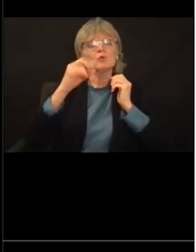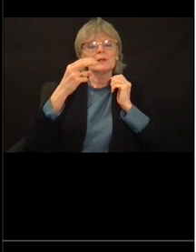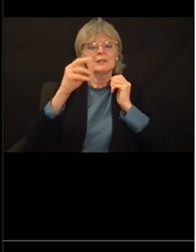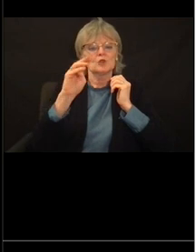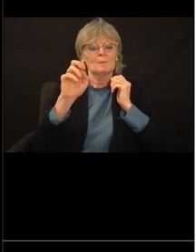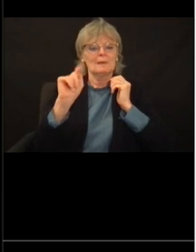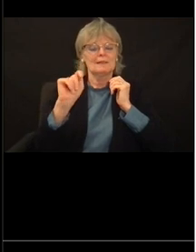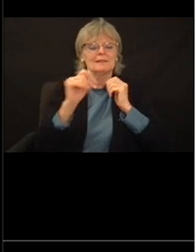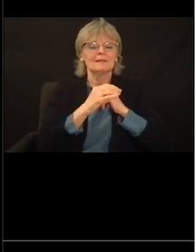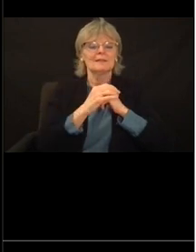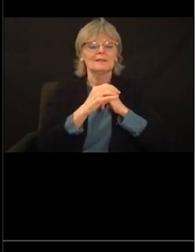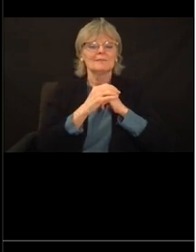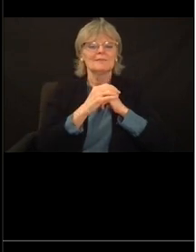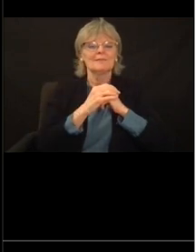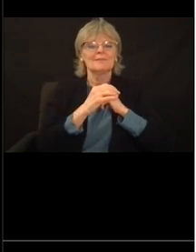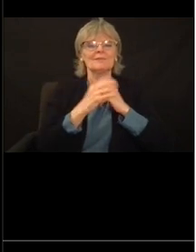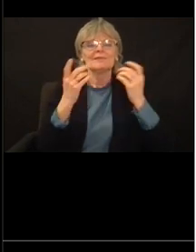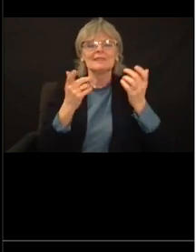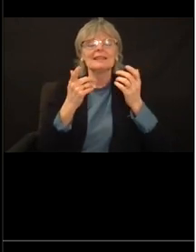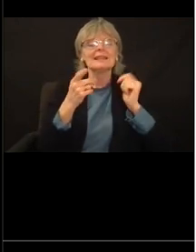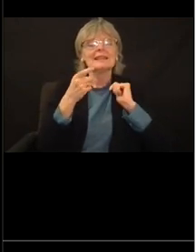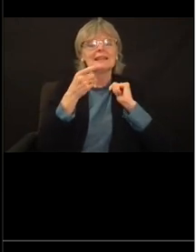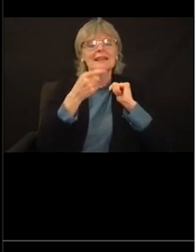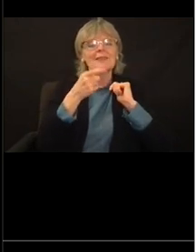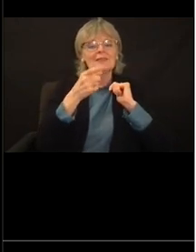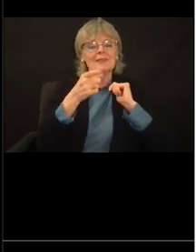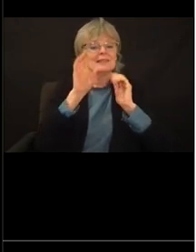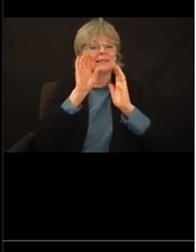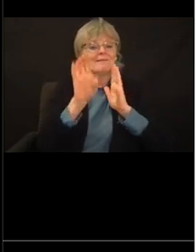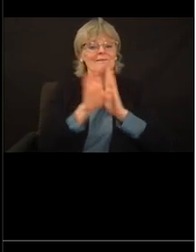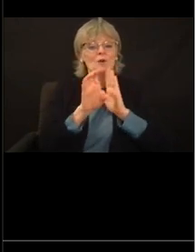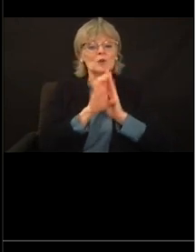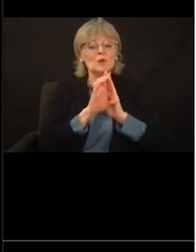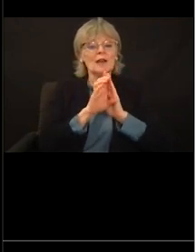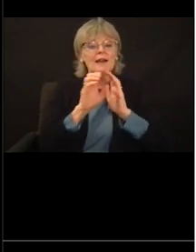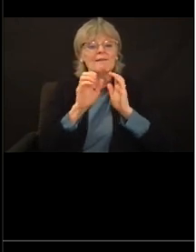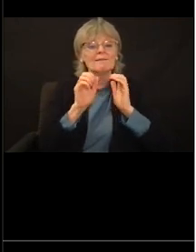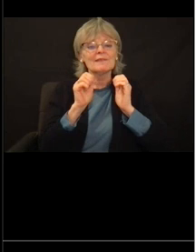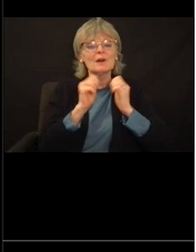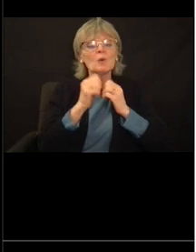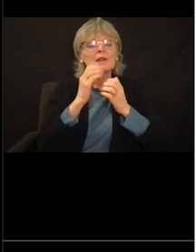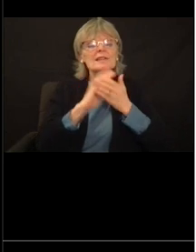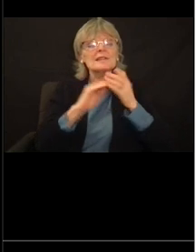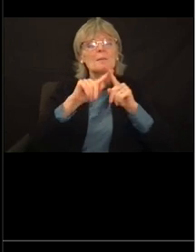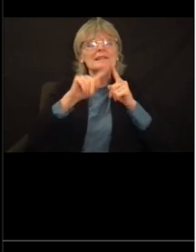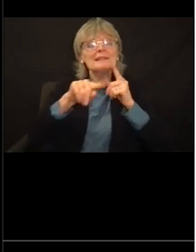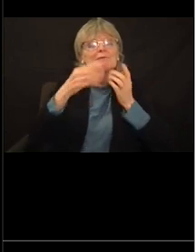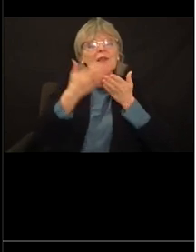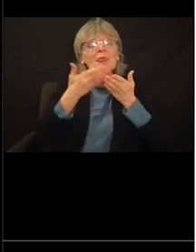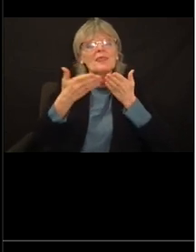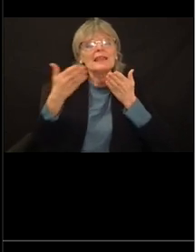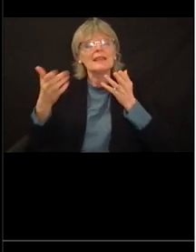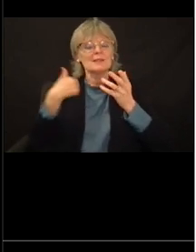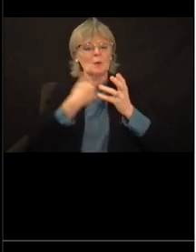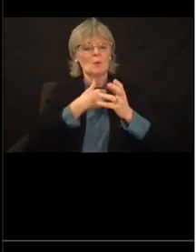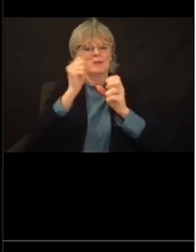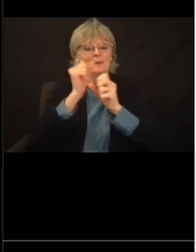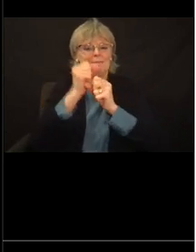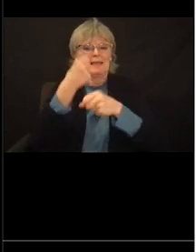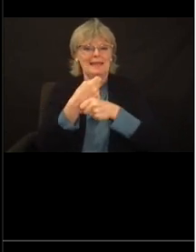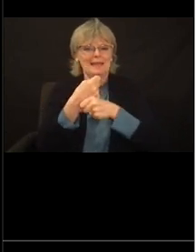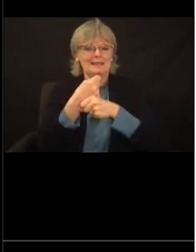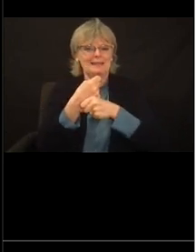So enrichment for seals, this is a photograph with some little model manipulatives that we've created